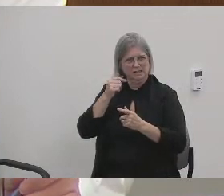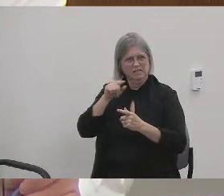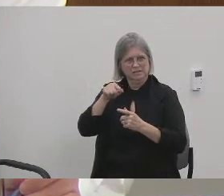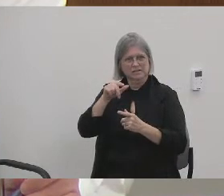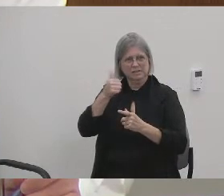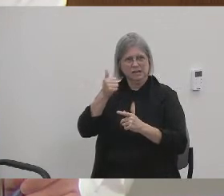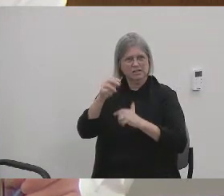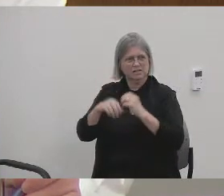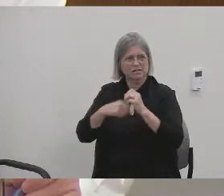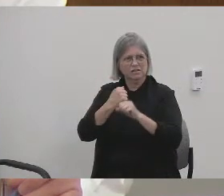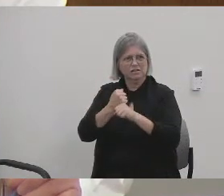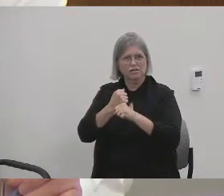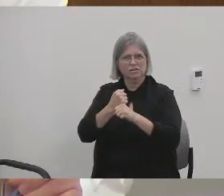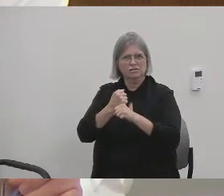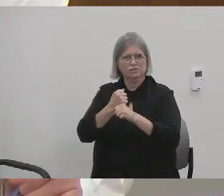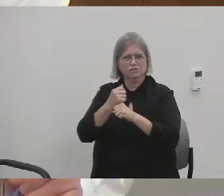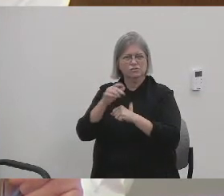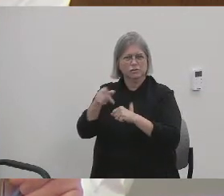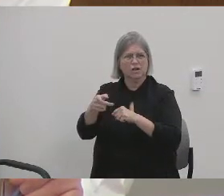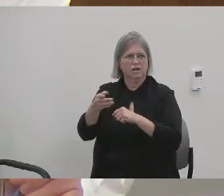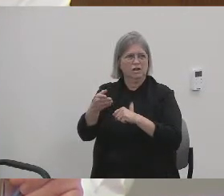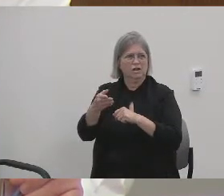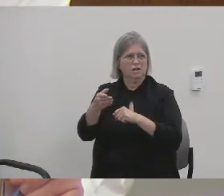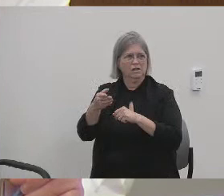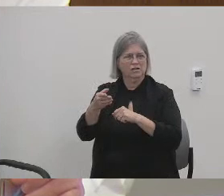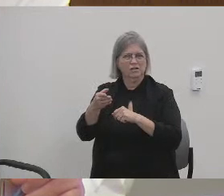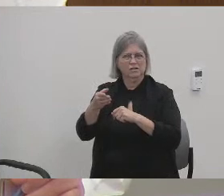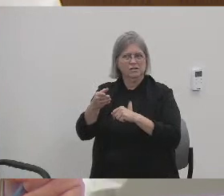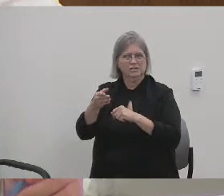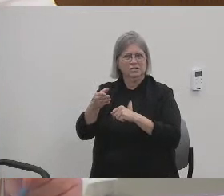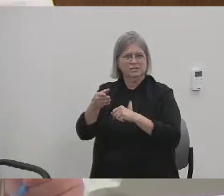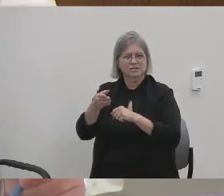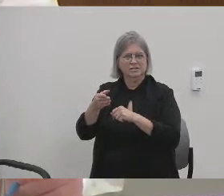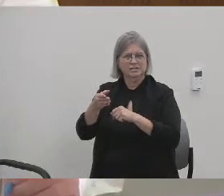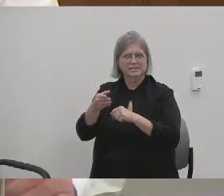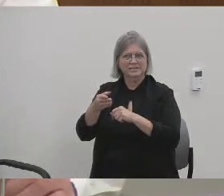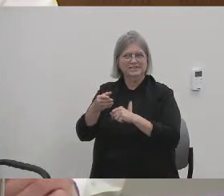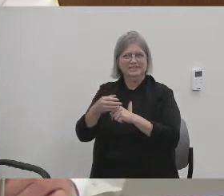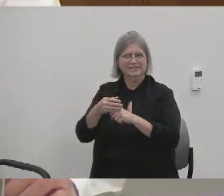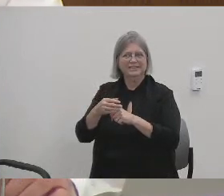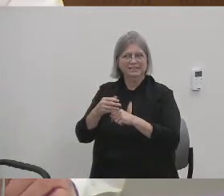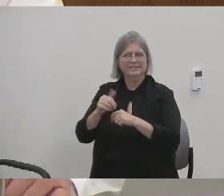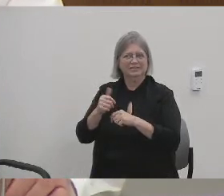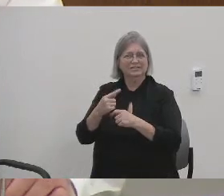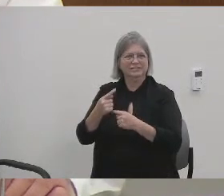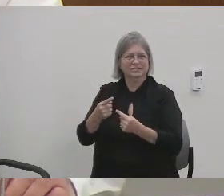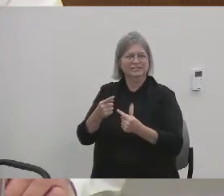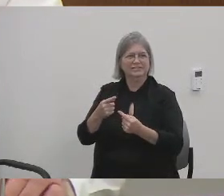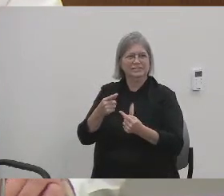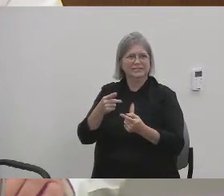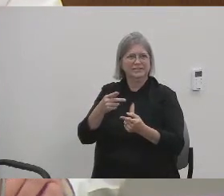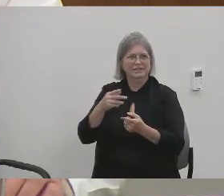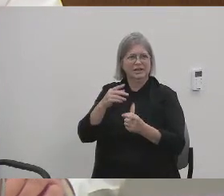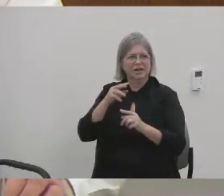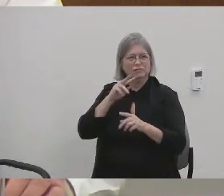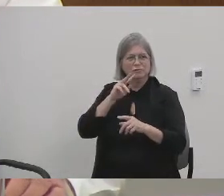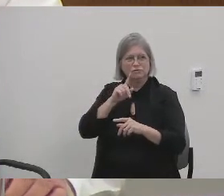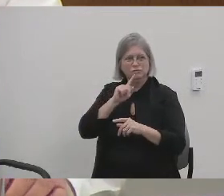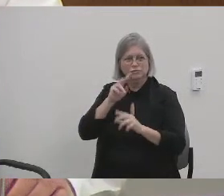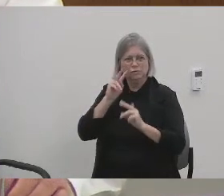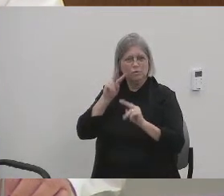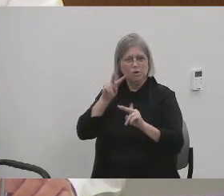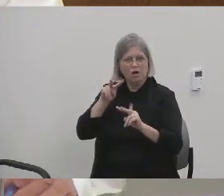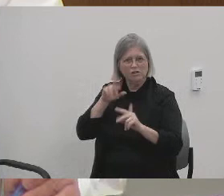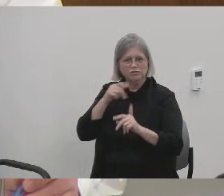10 years now. It seems like we just put them in. And I had an opportunity to go out and actually watch these girls play, and